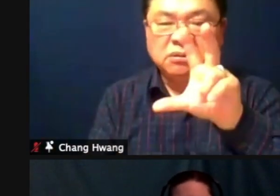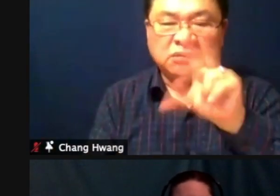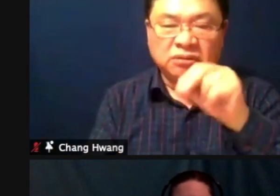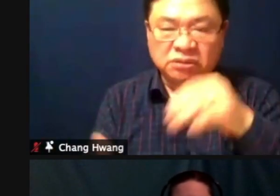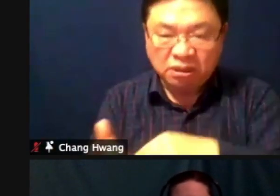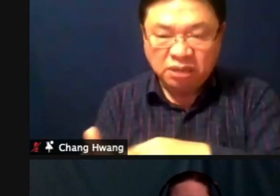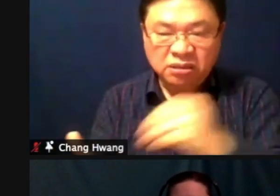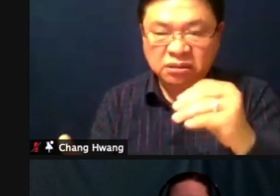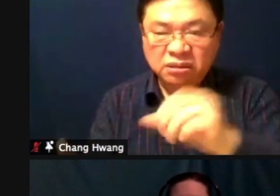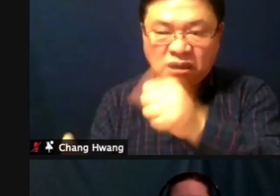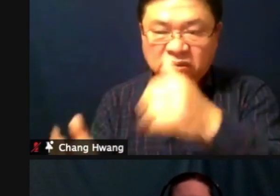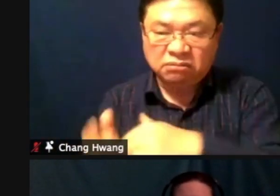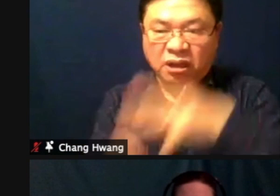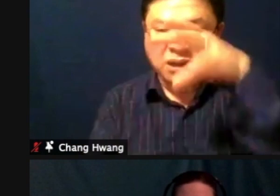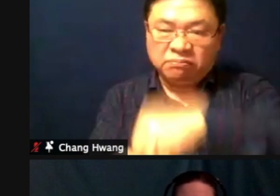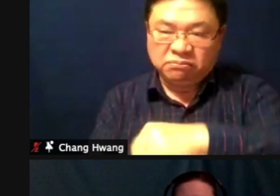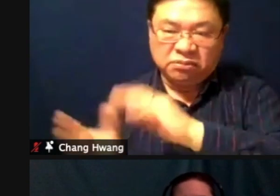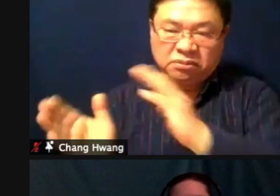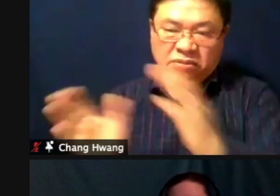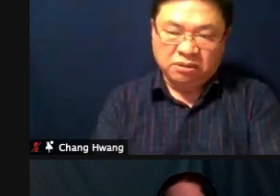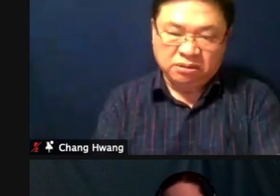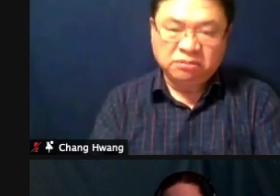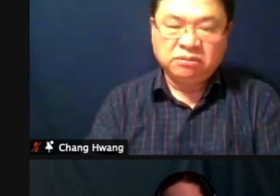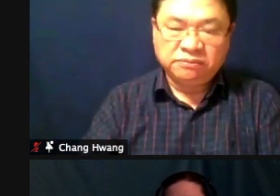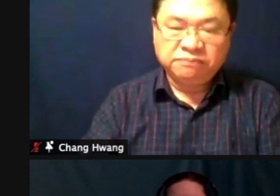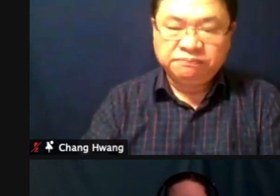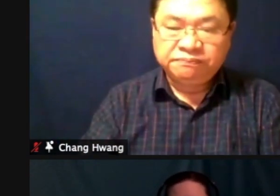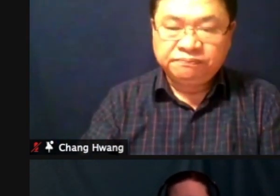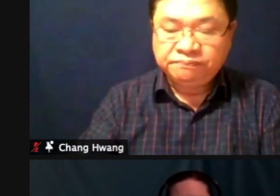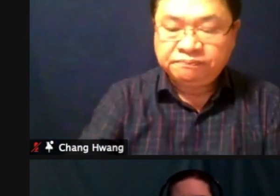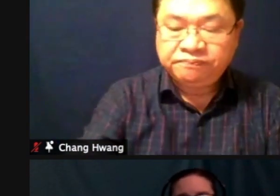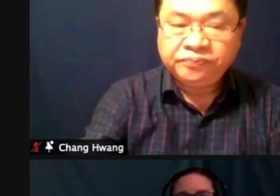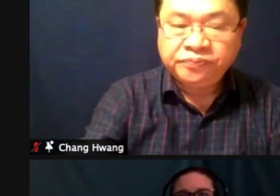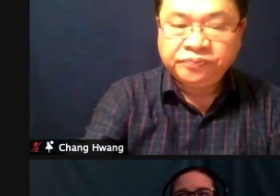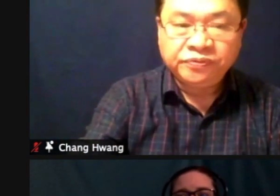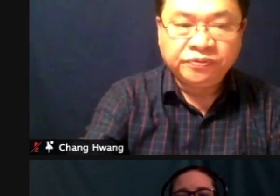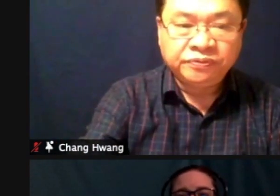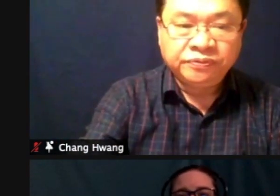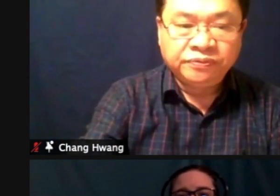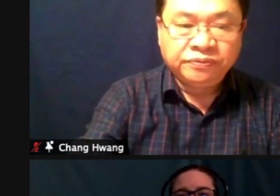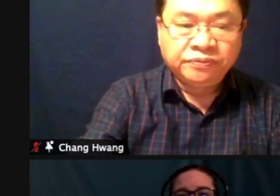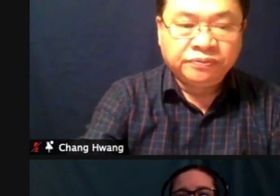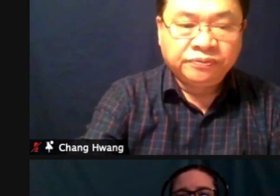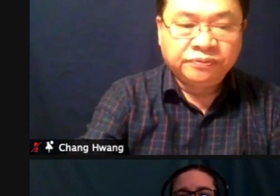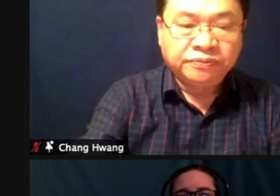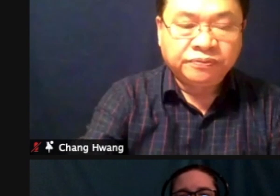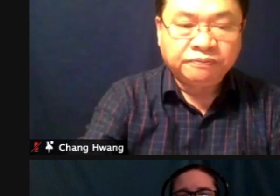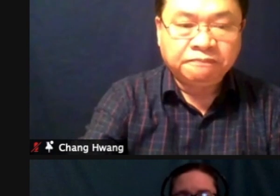Korean citizens as well. So 30,000 and another 10,000 respectively.